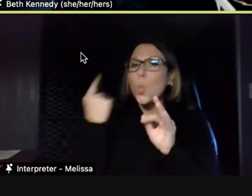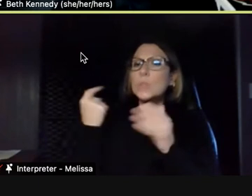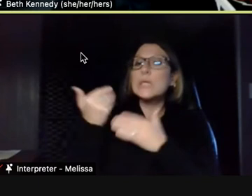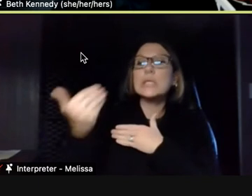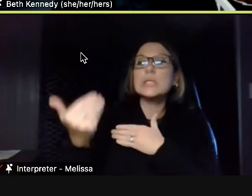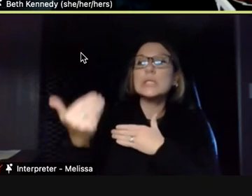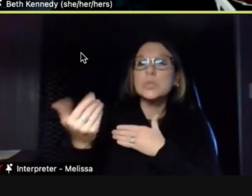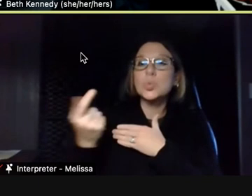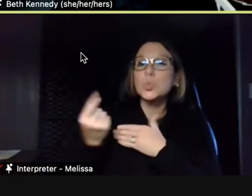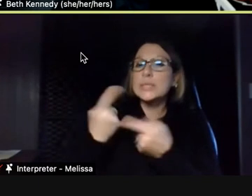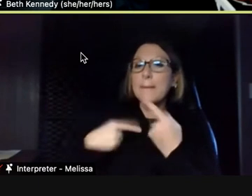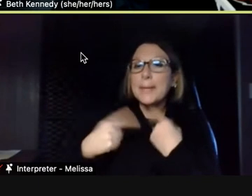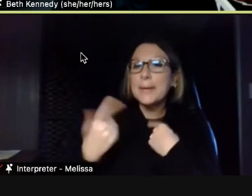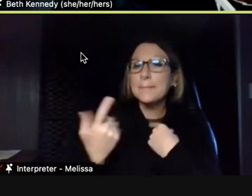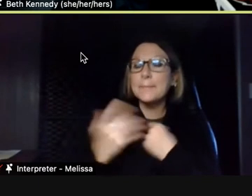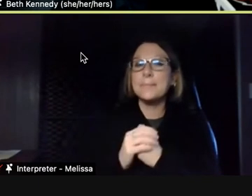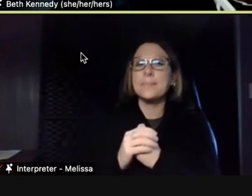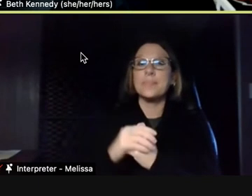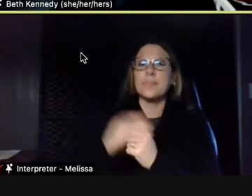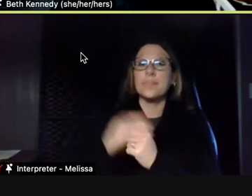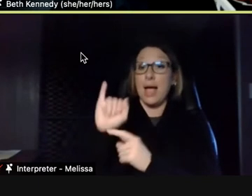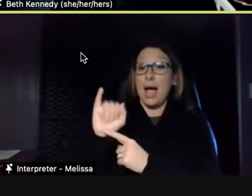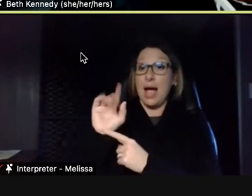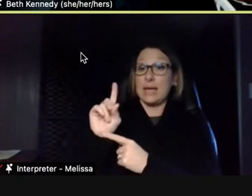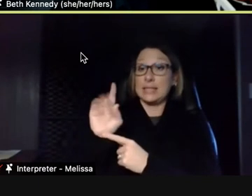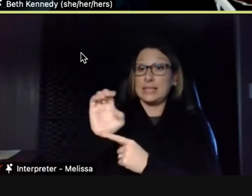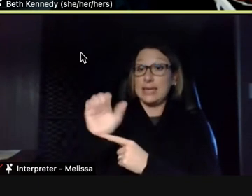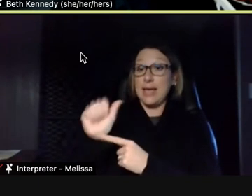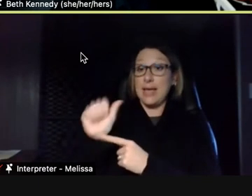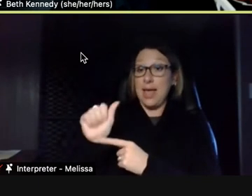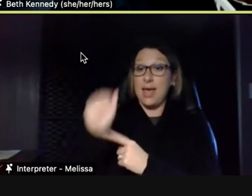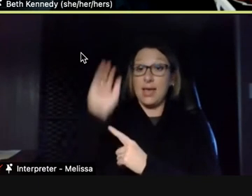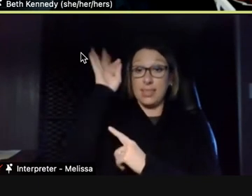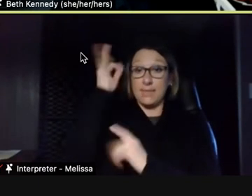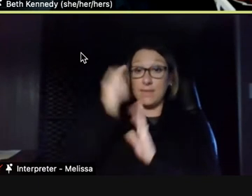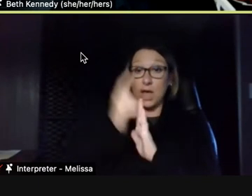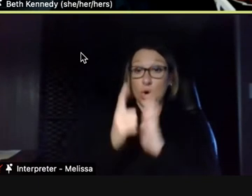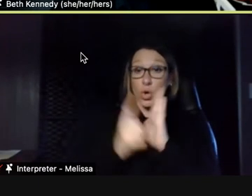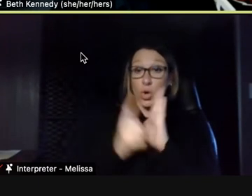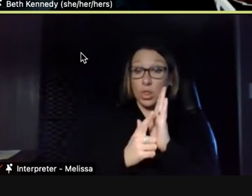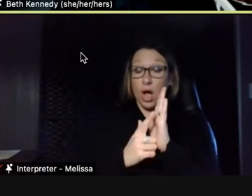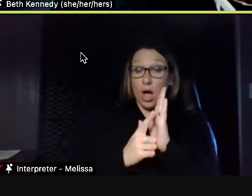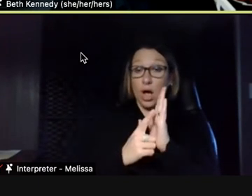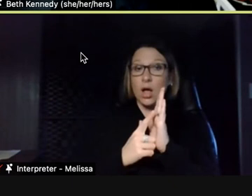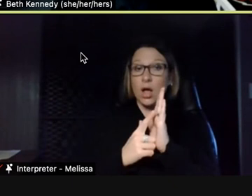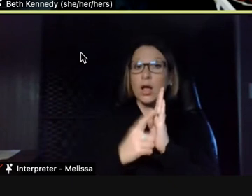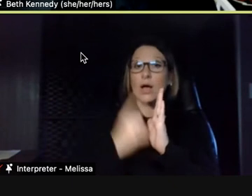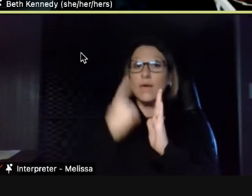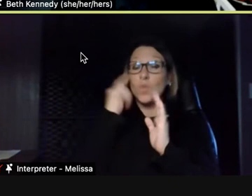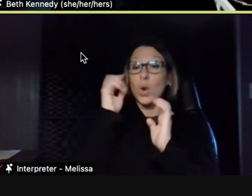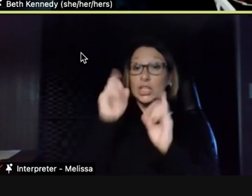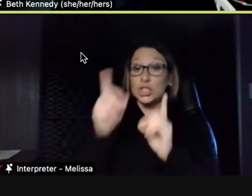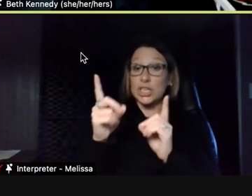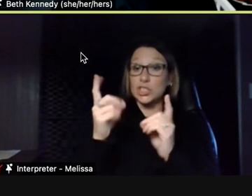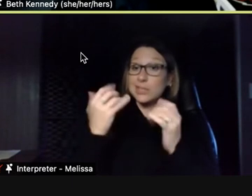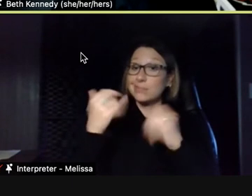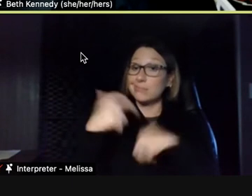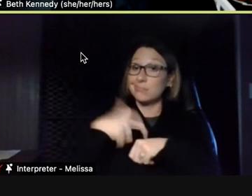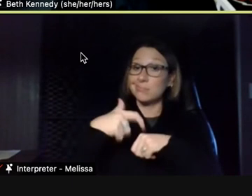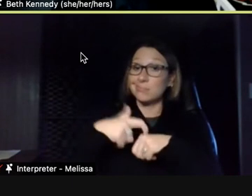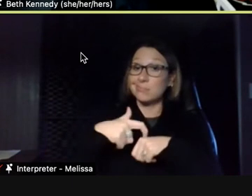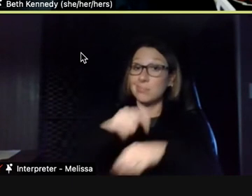And IDEA, that federal law for special education, it's up for reauthorization, and it has been up for